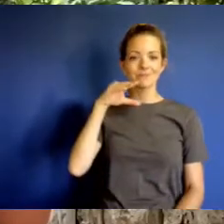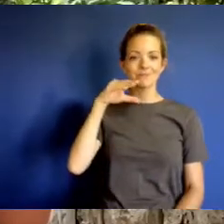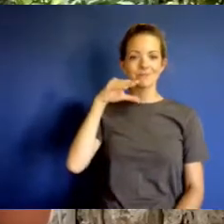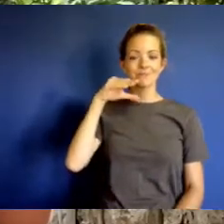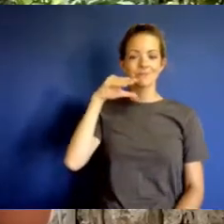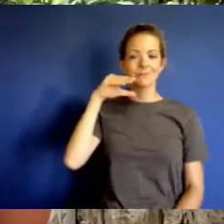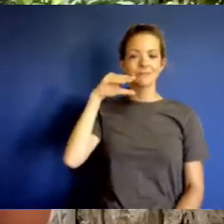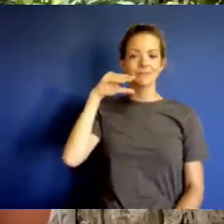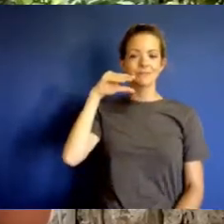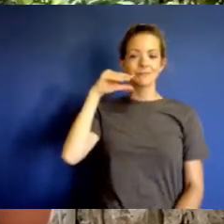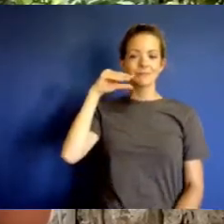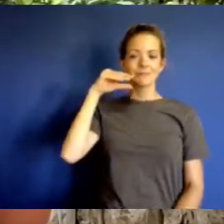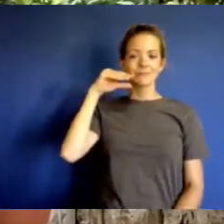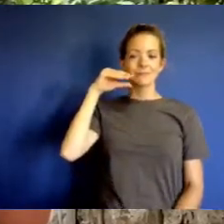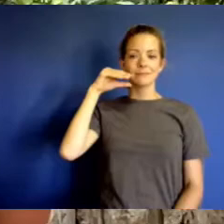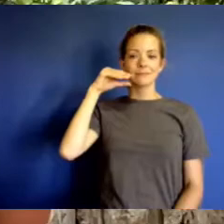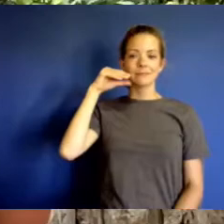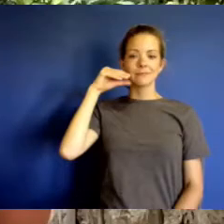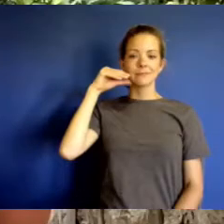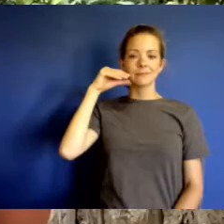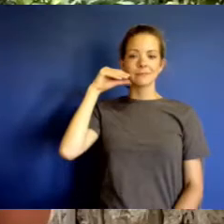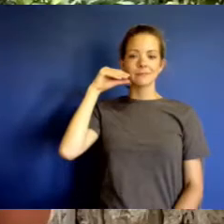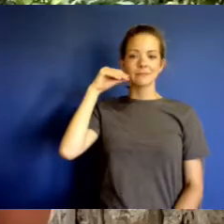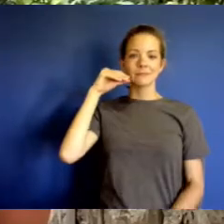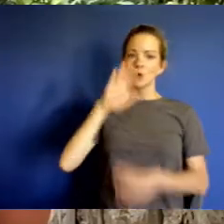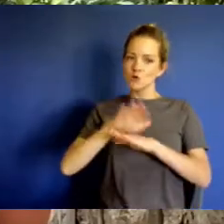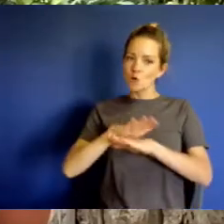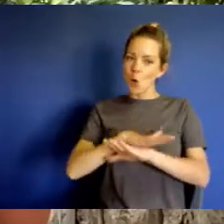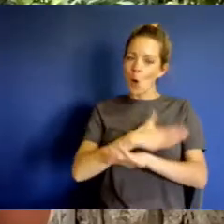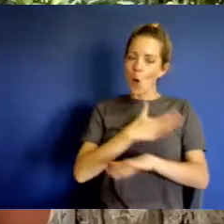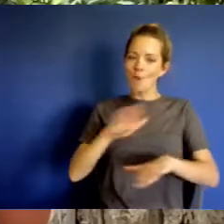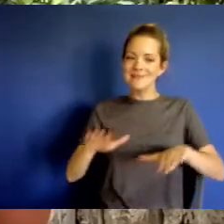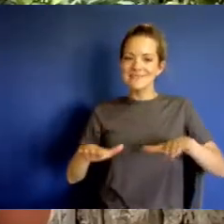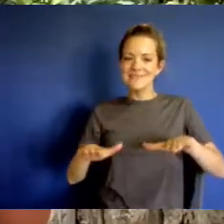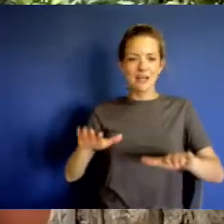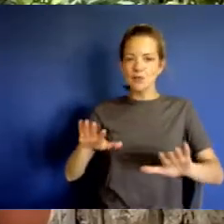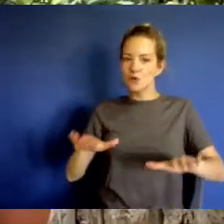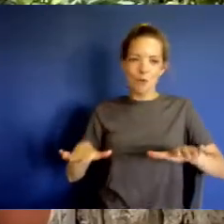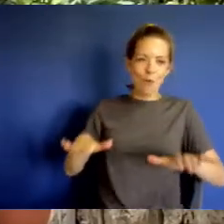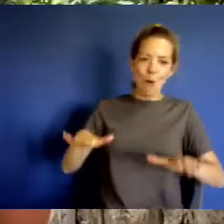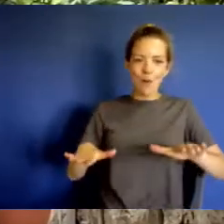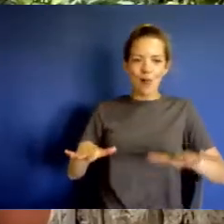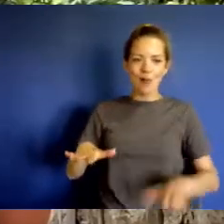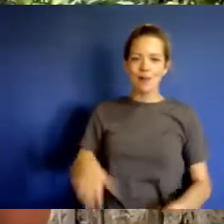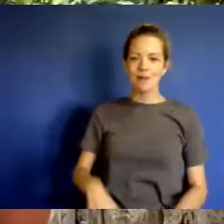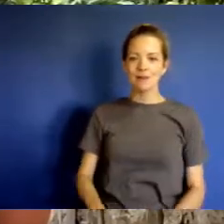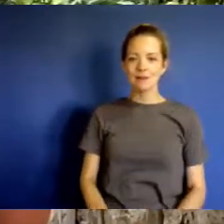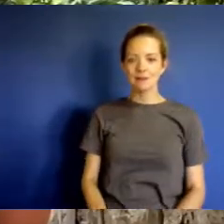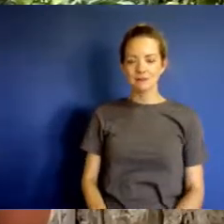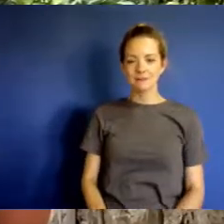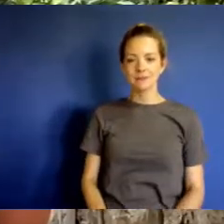And inhale, reach out. So nice and slow and steady. So we're going to do one more.